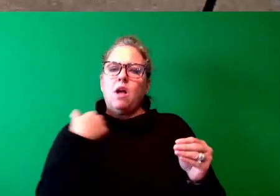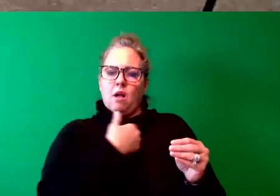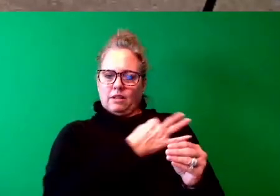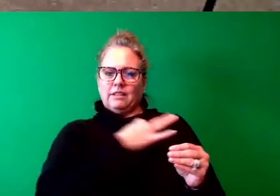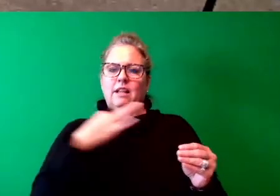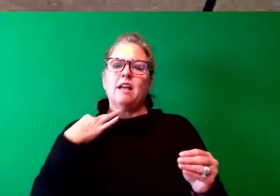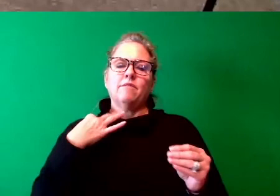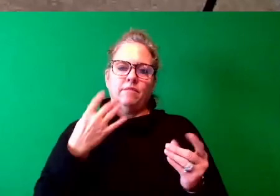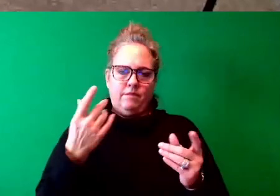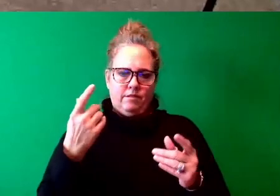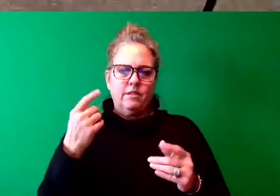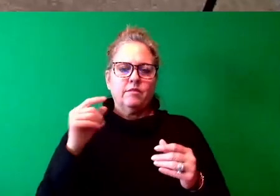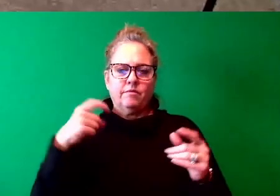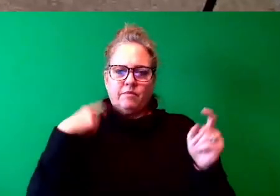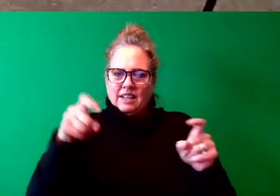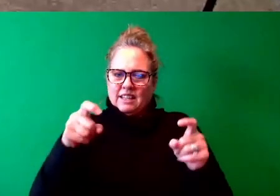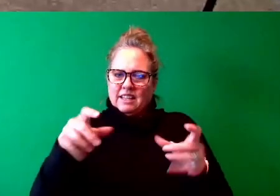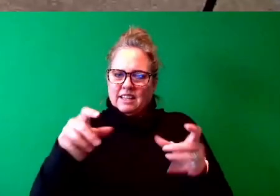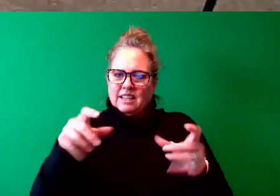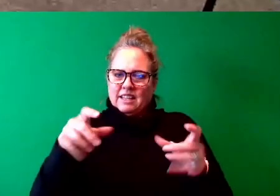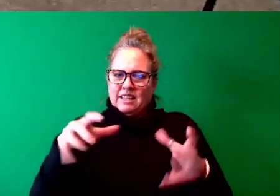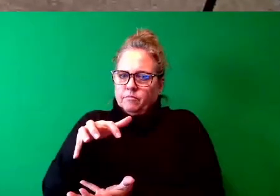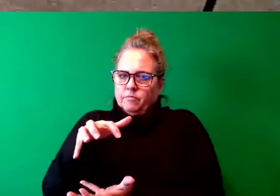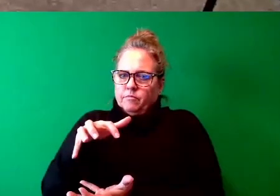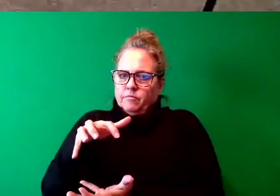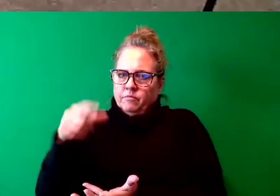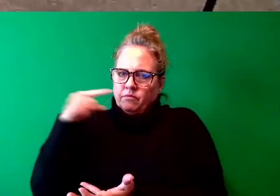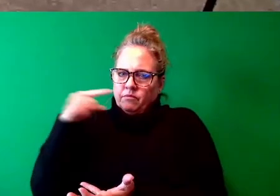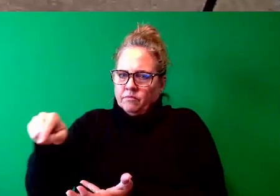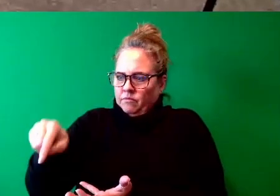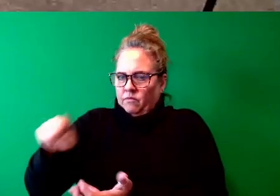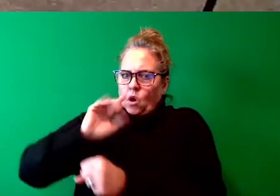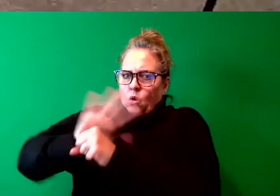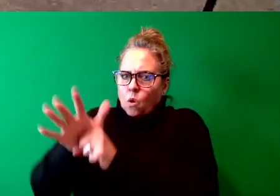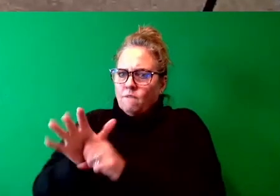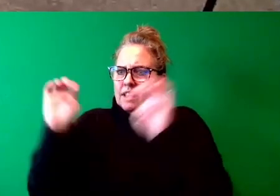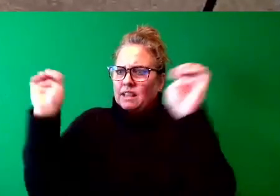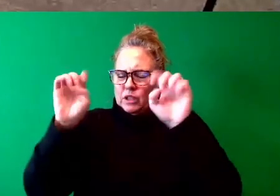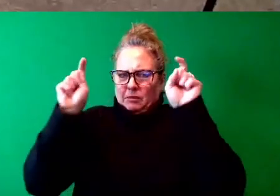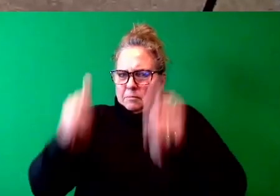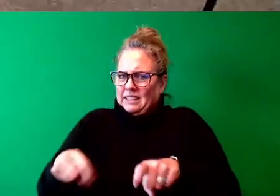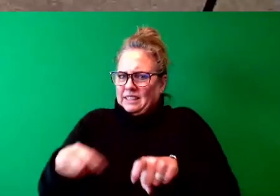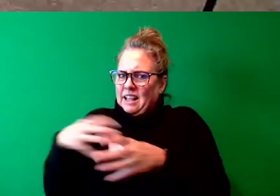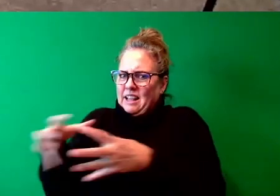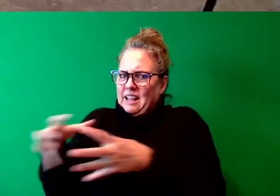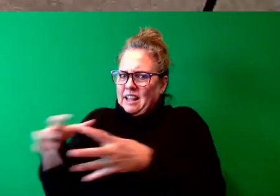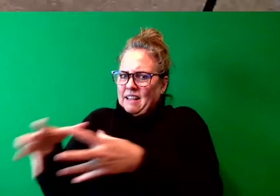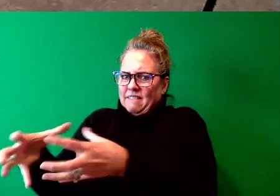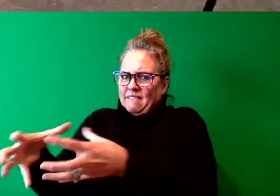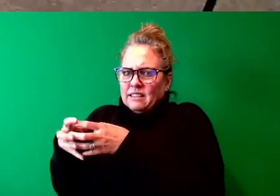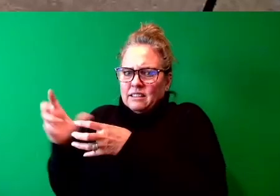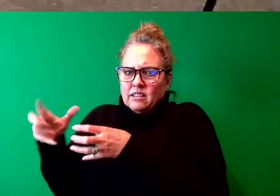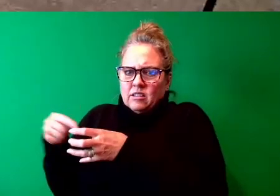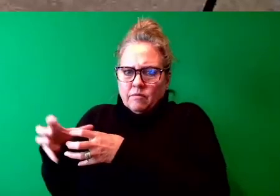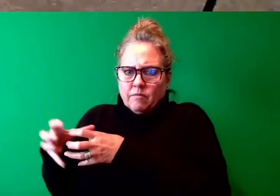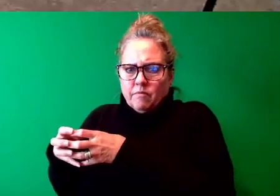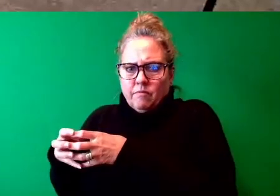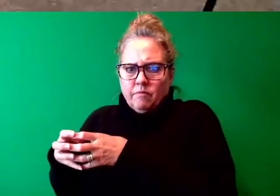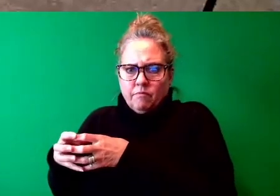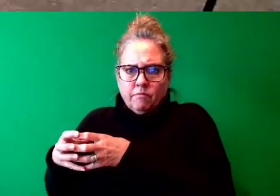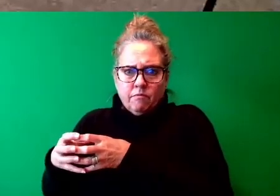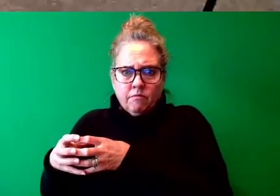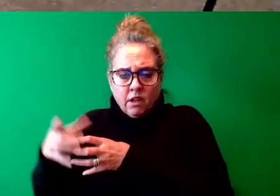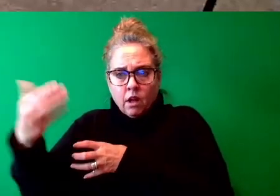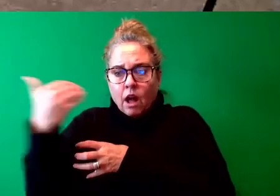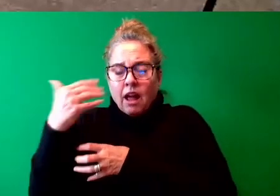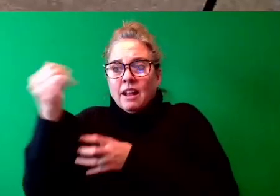for COVID and emergency response, but as you talk about, there's emerging diseases. Demands are increasing throughout